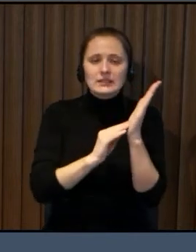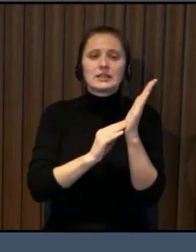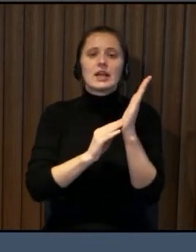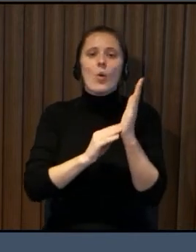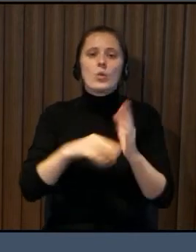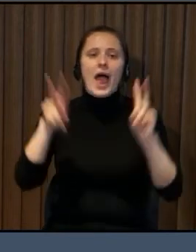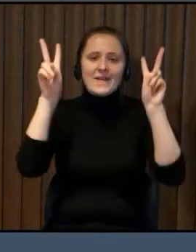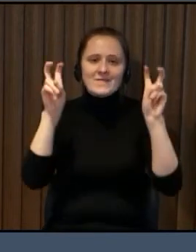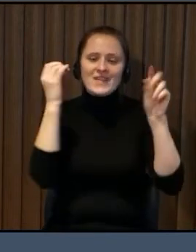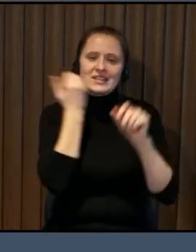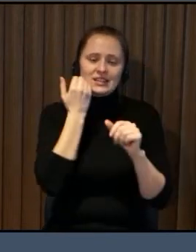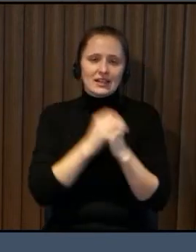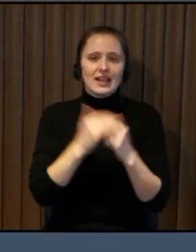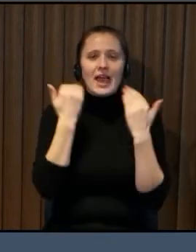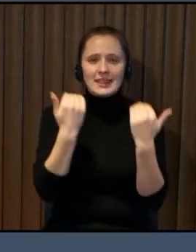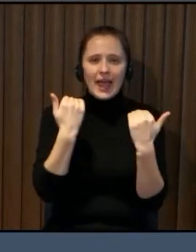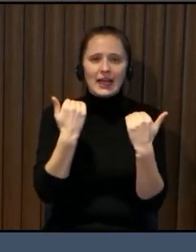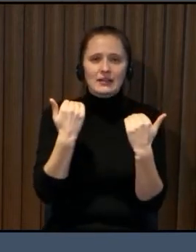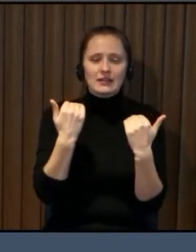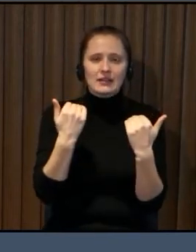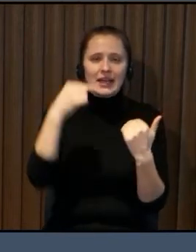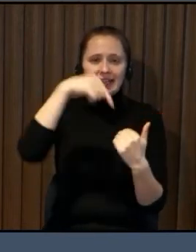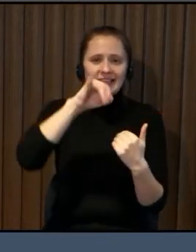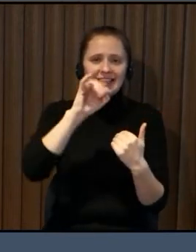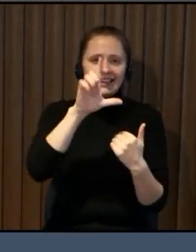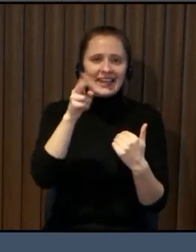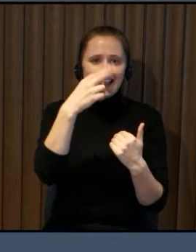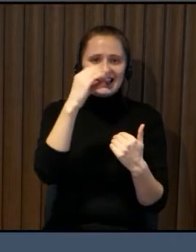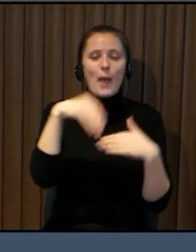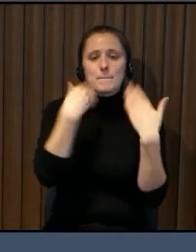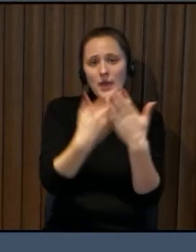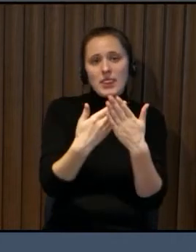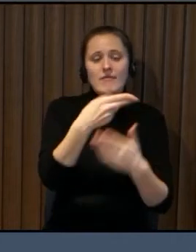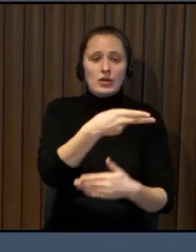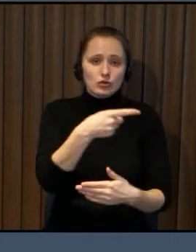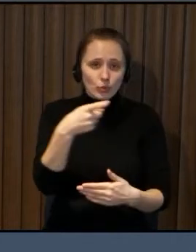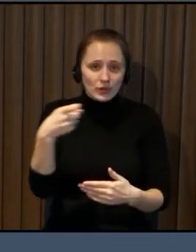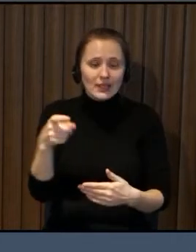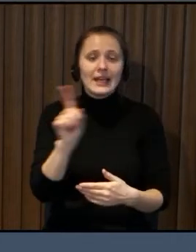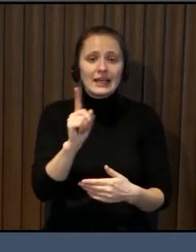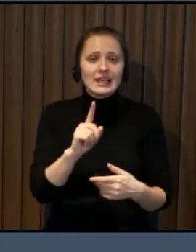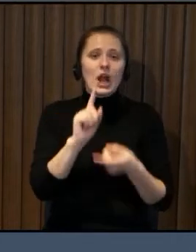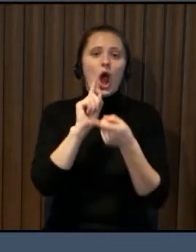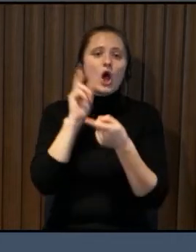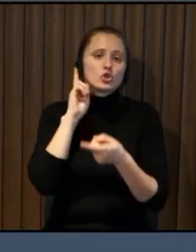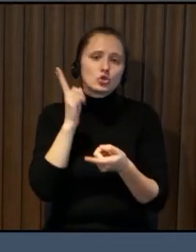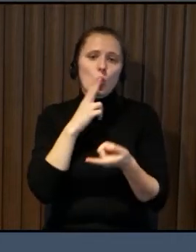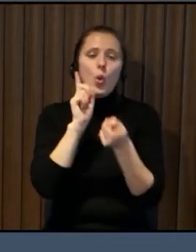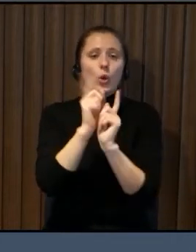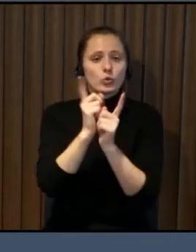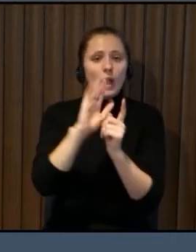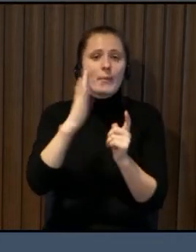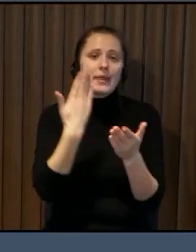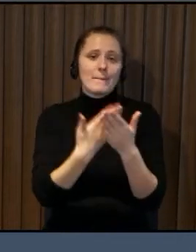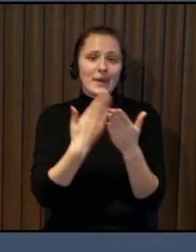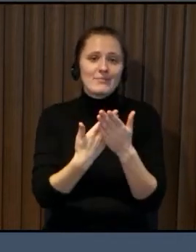and headlines. Everybody knows that here tilde offers subtitles, and there is